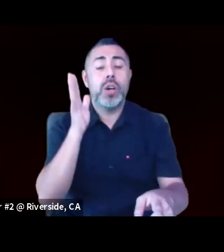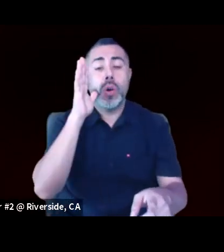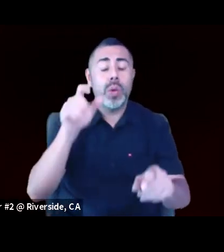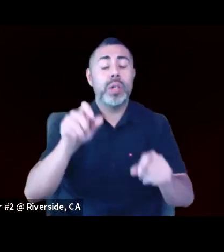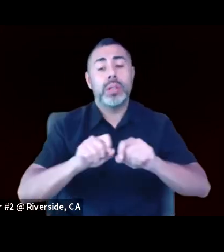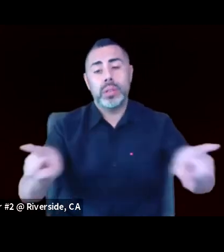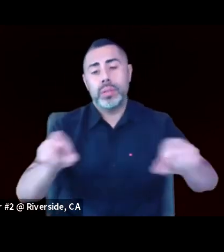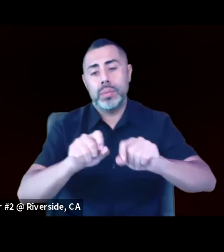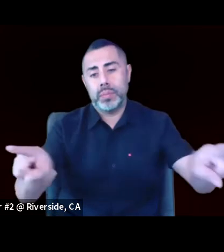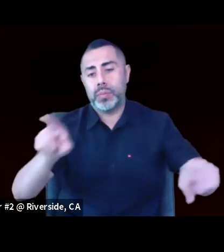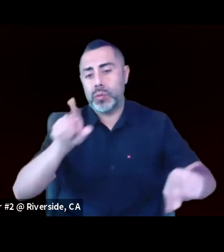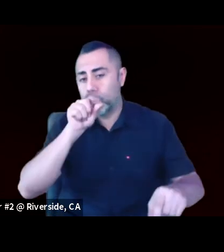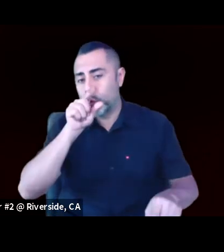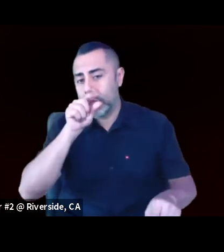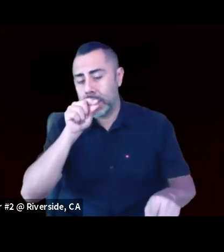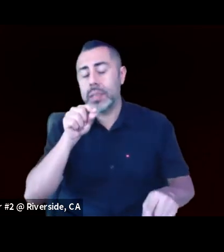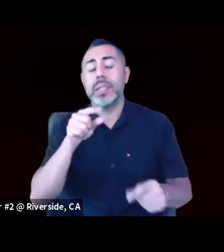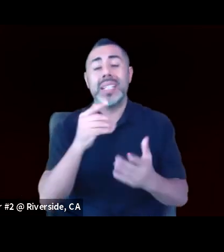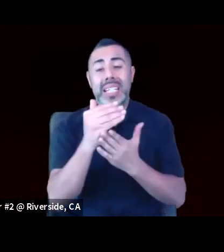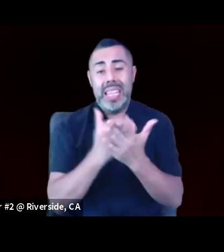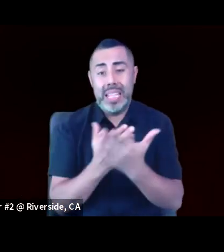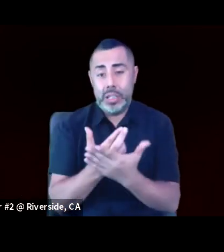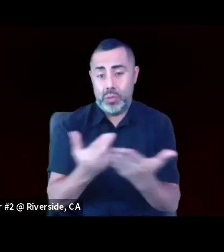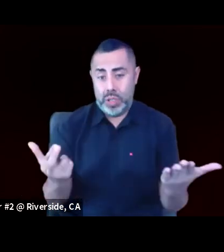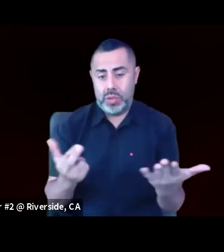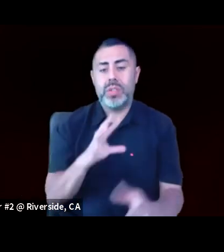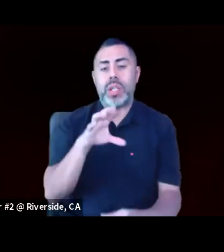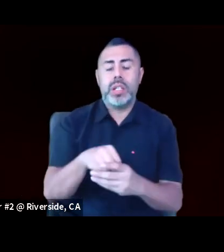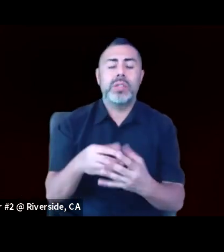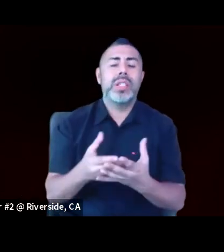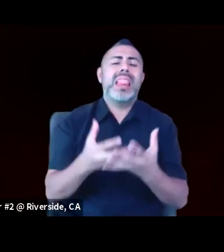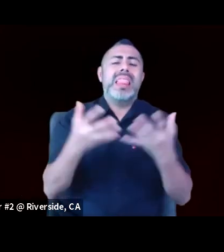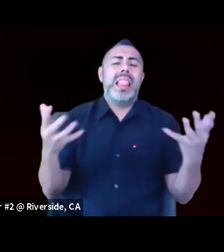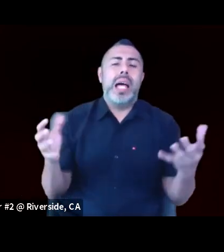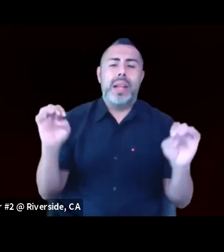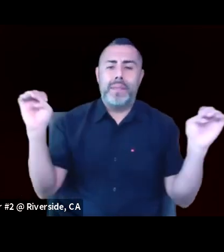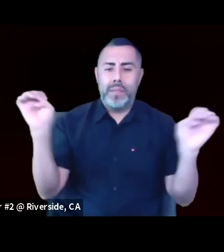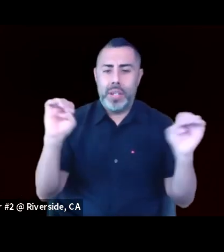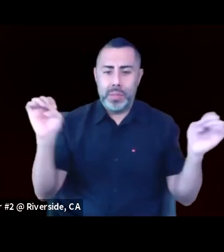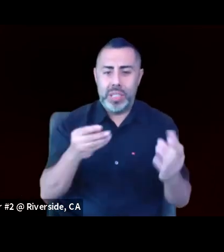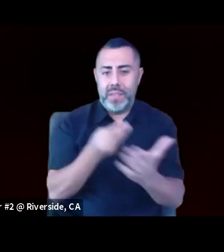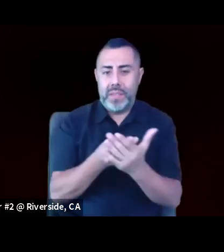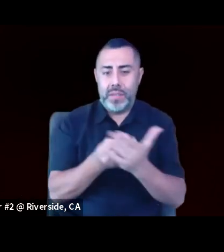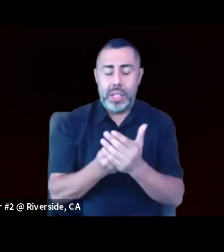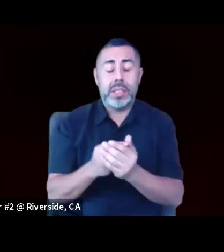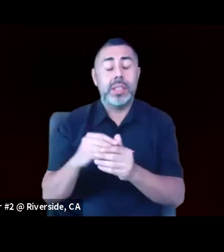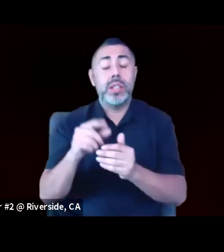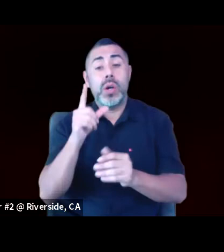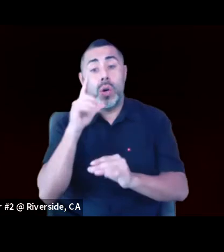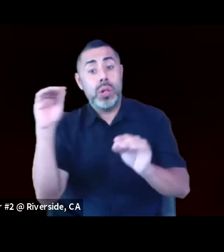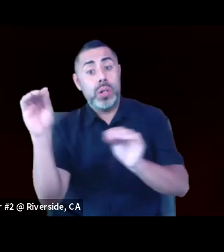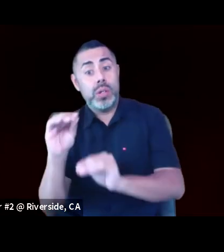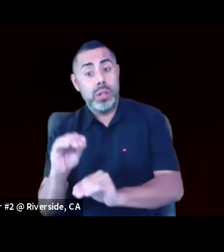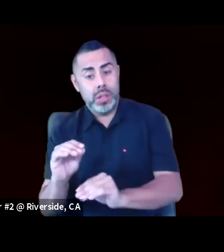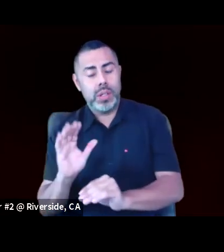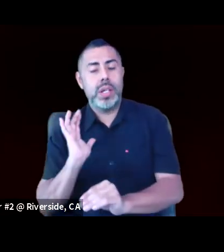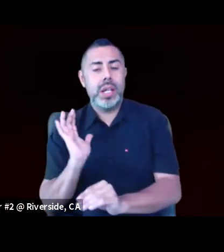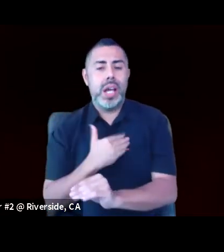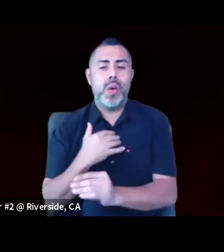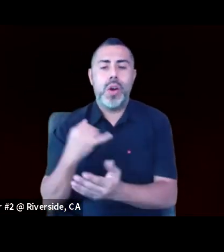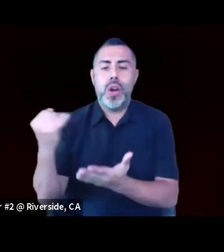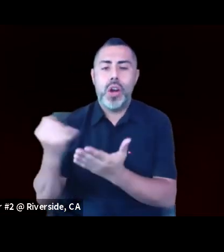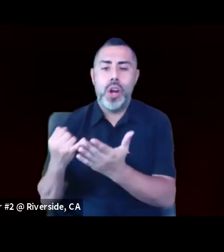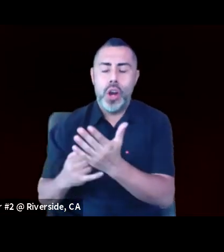a lot of emergency funds that was put together by some of my art equity colleagues who also put this